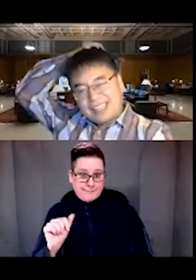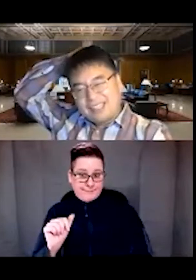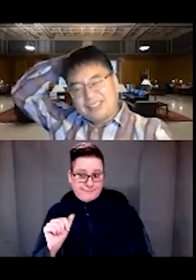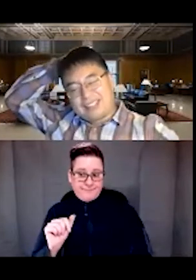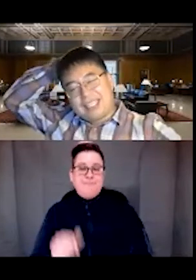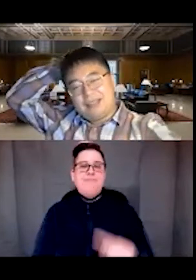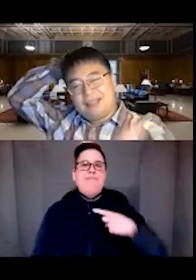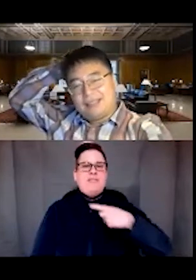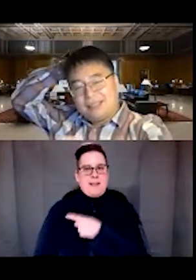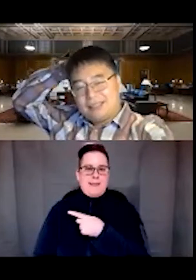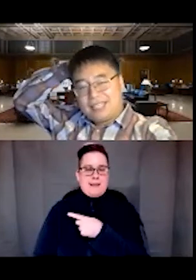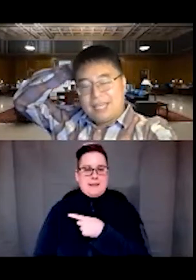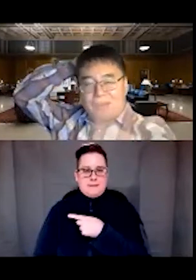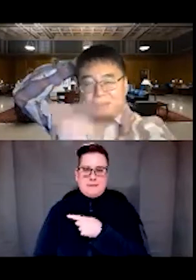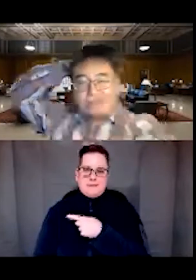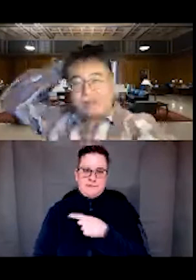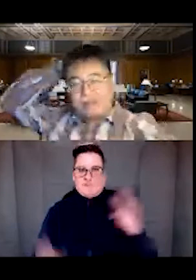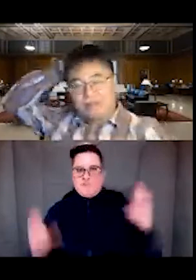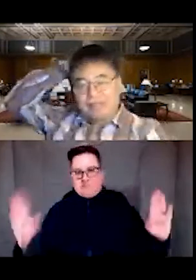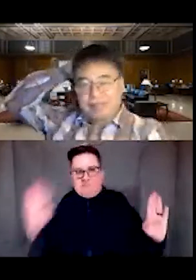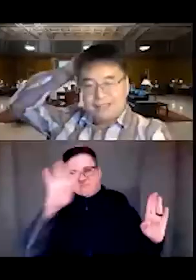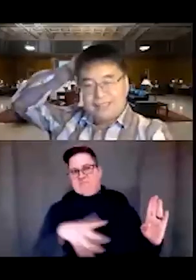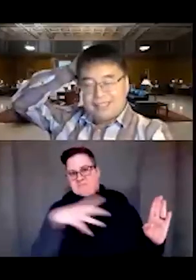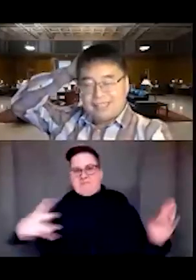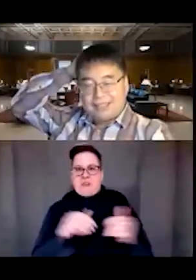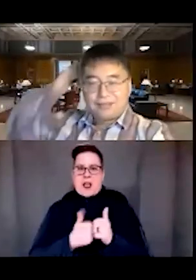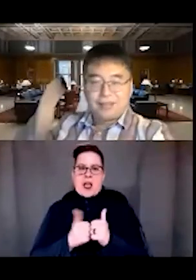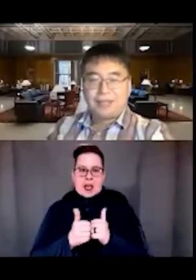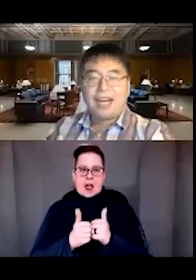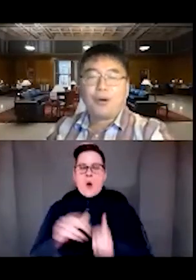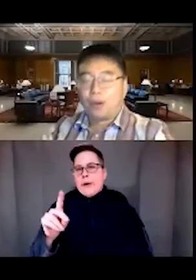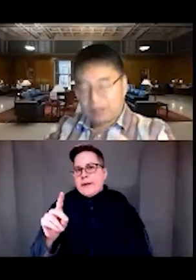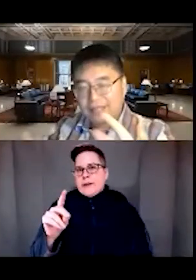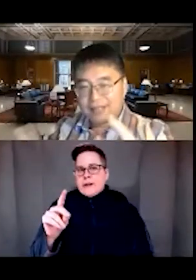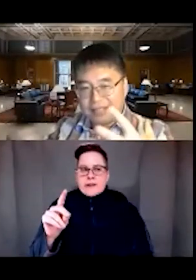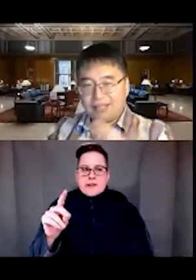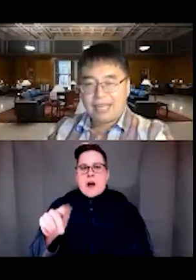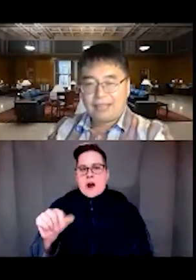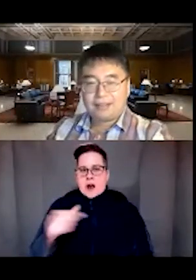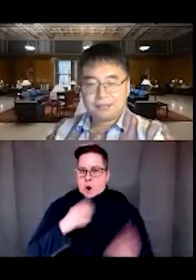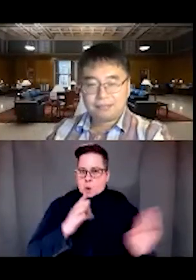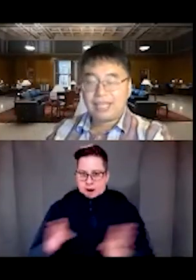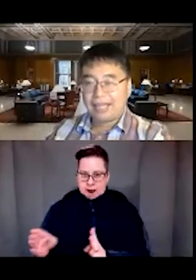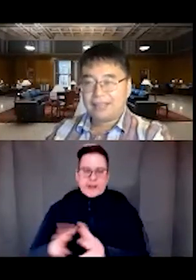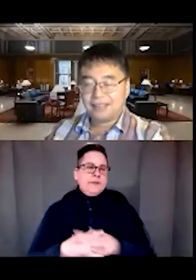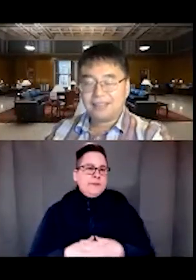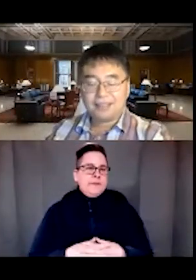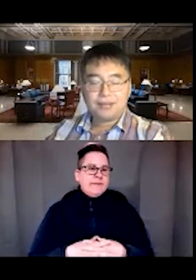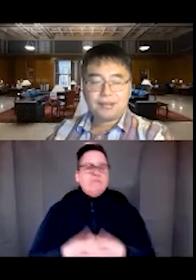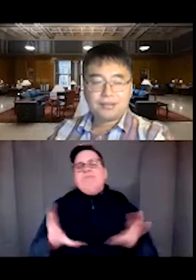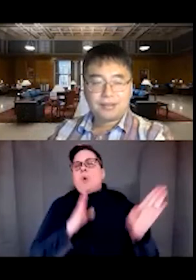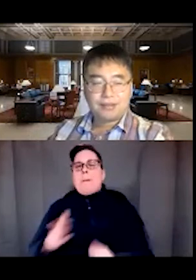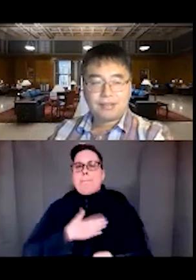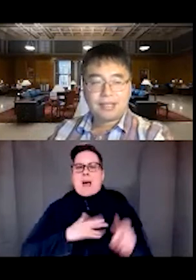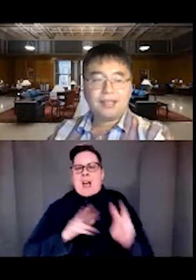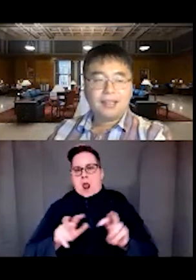So this is kind of the schema of how the data kind of, I organized the analytic plan of